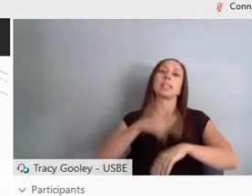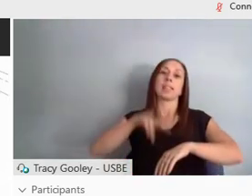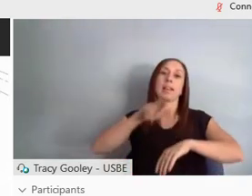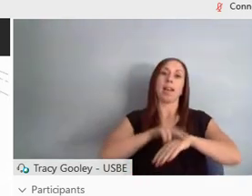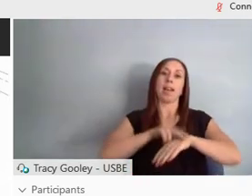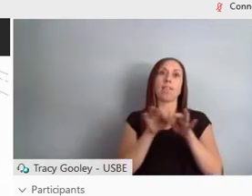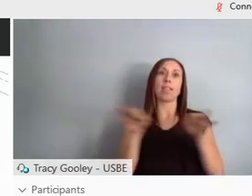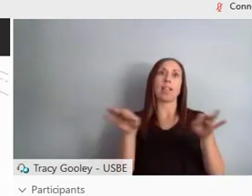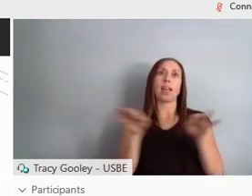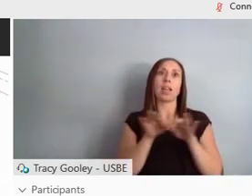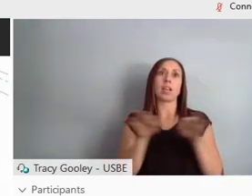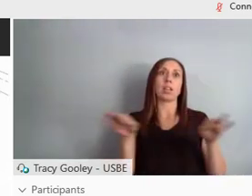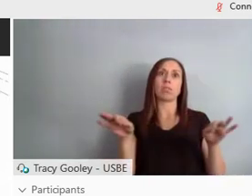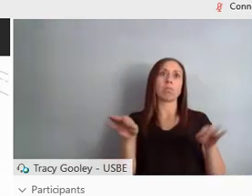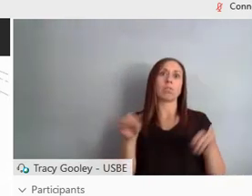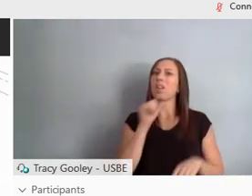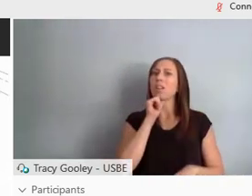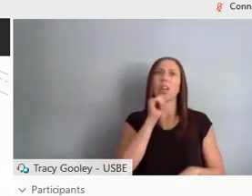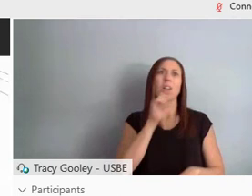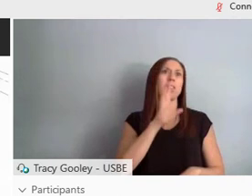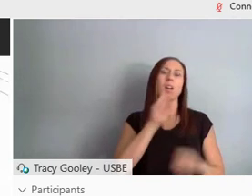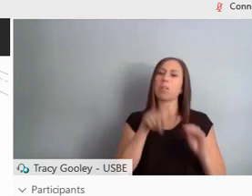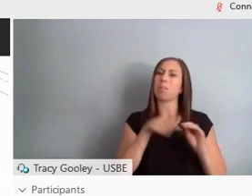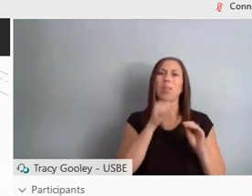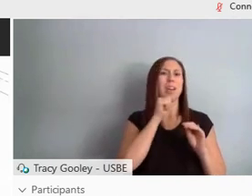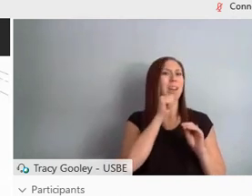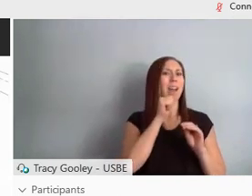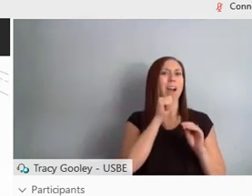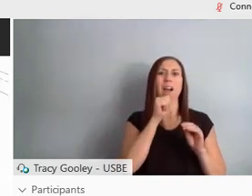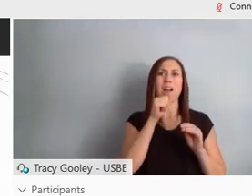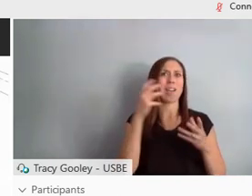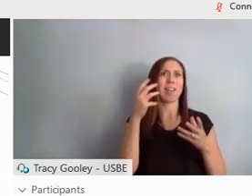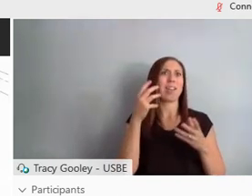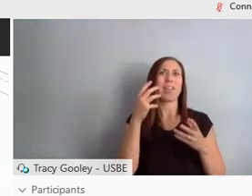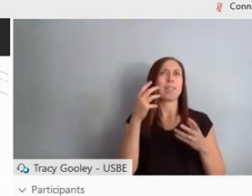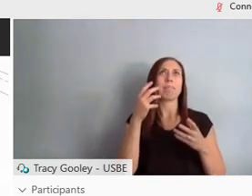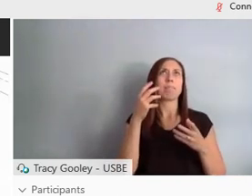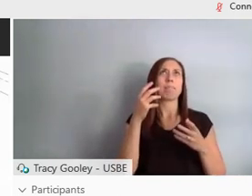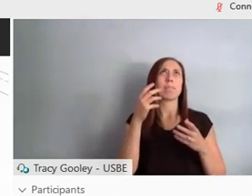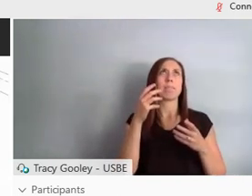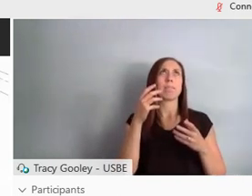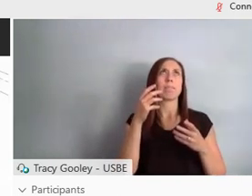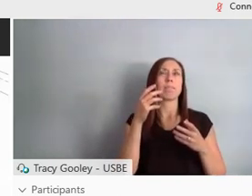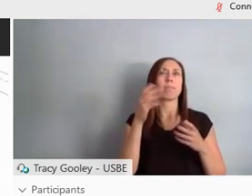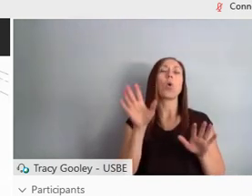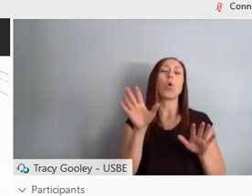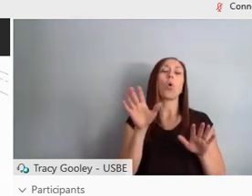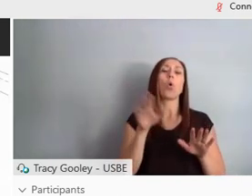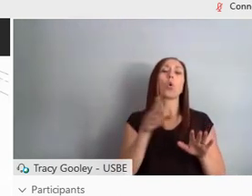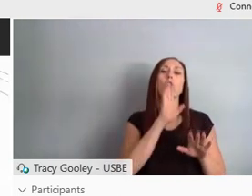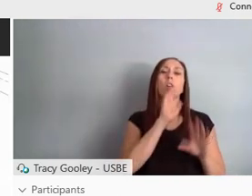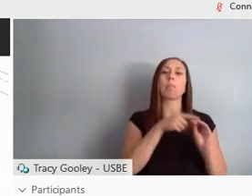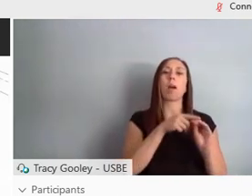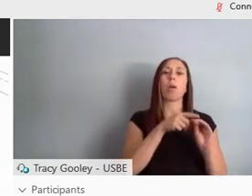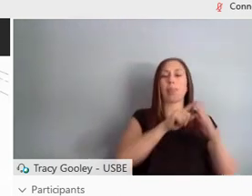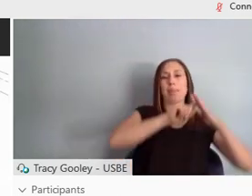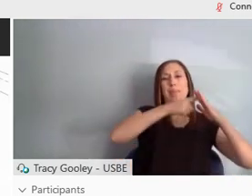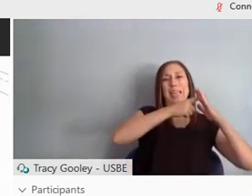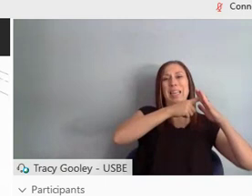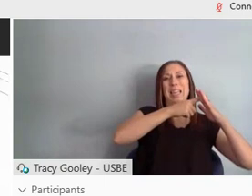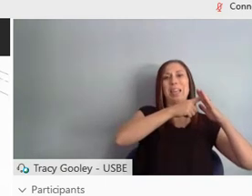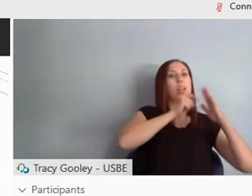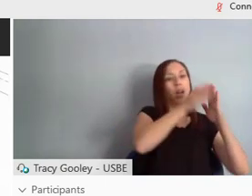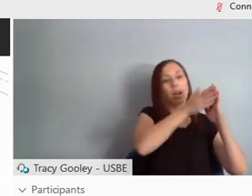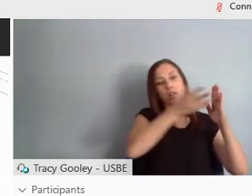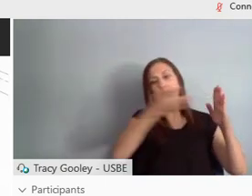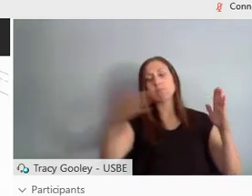Okay, it doesn't refer to non-item content, or I'm sorry, it refers to the non-item content at the beginning.